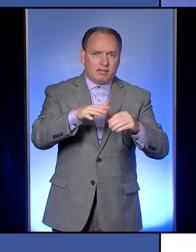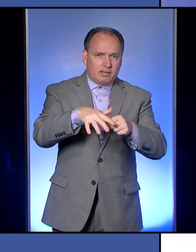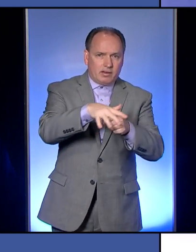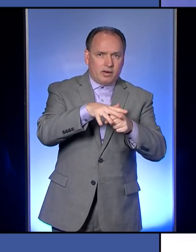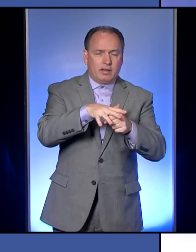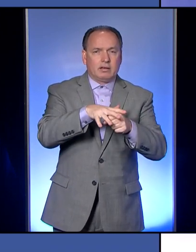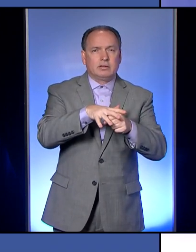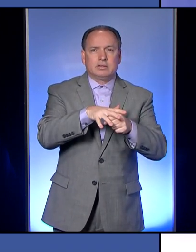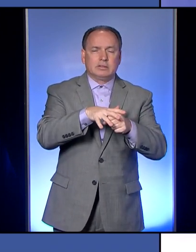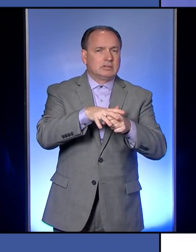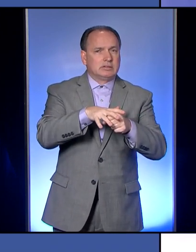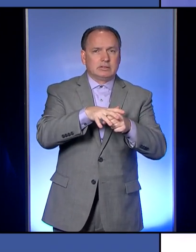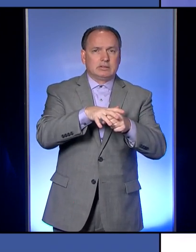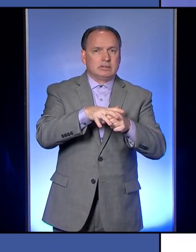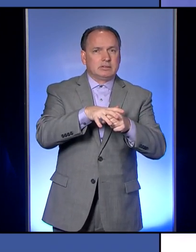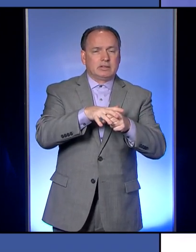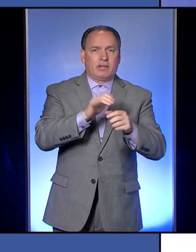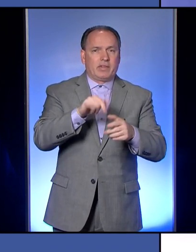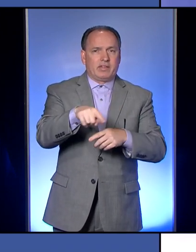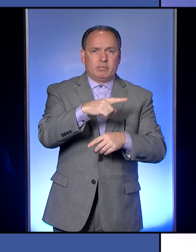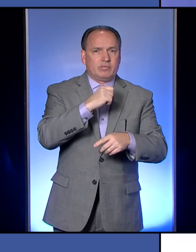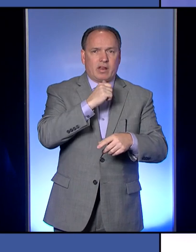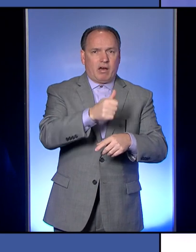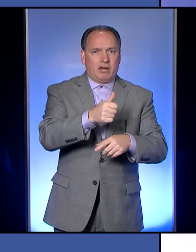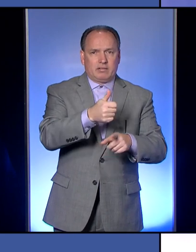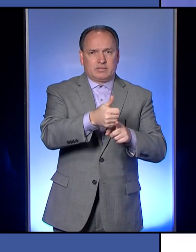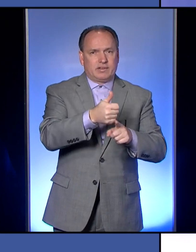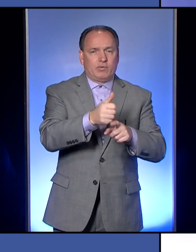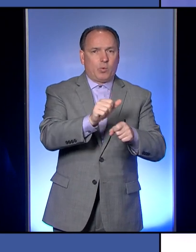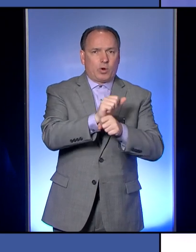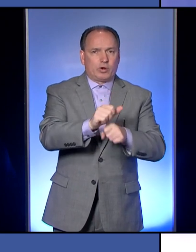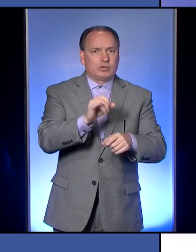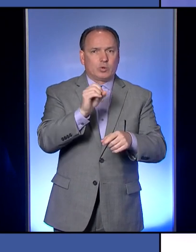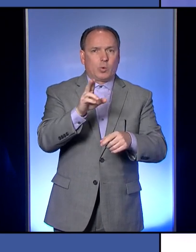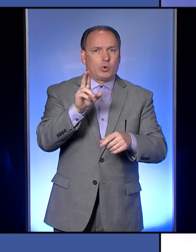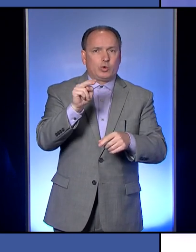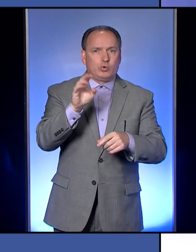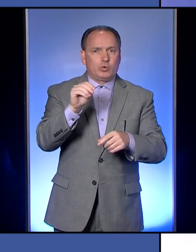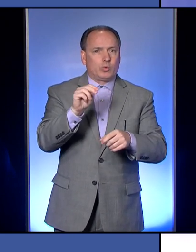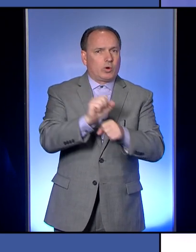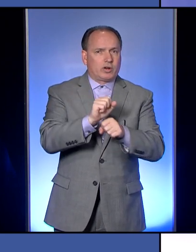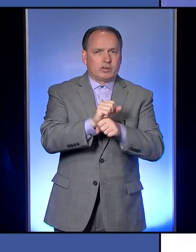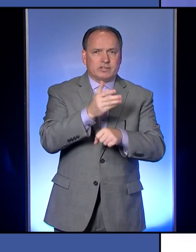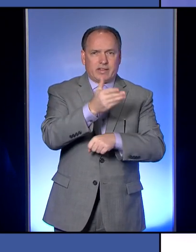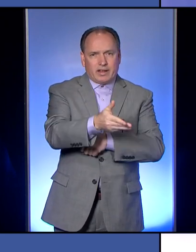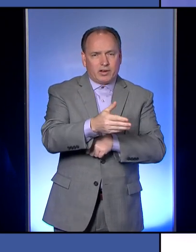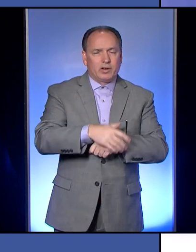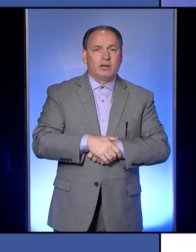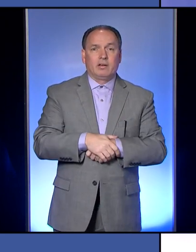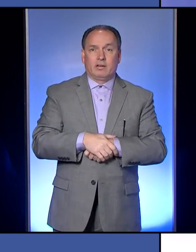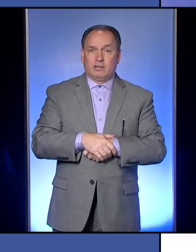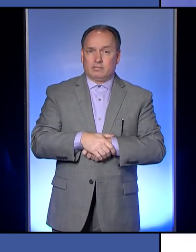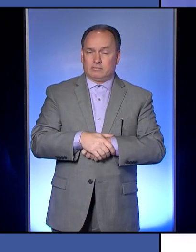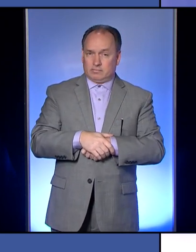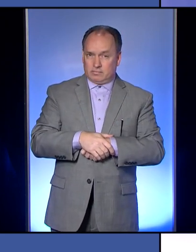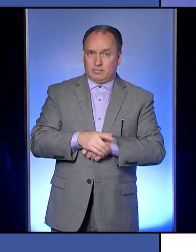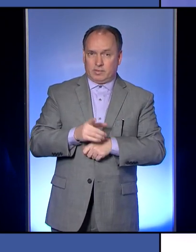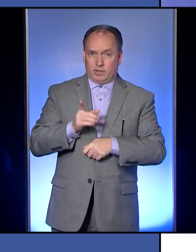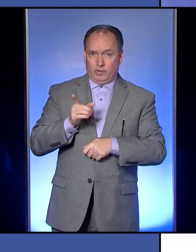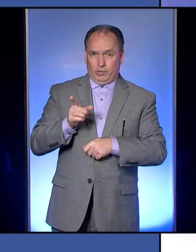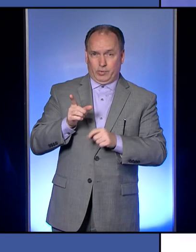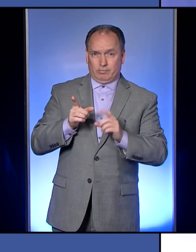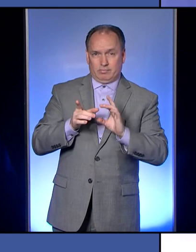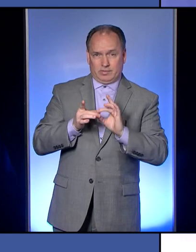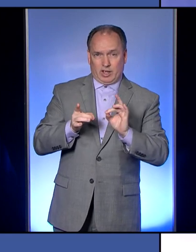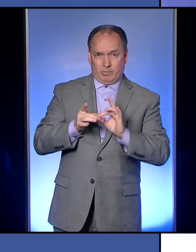contracted in or that are not necessarily workers or union workers at the plant. Can you talk about